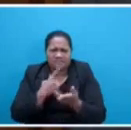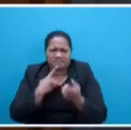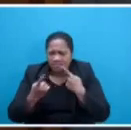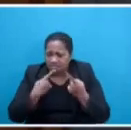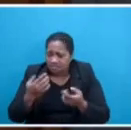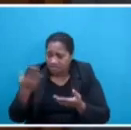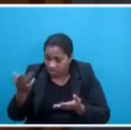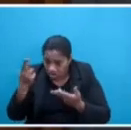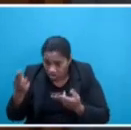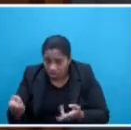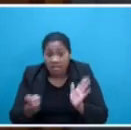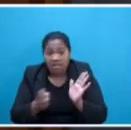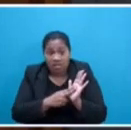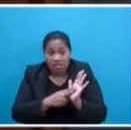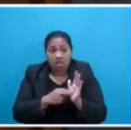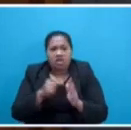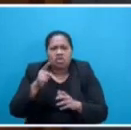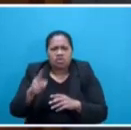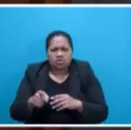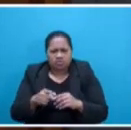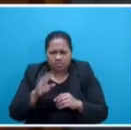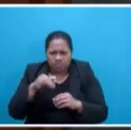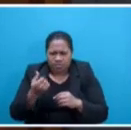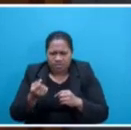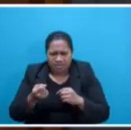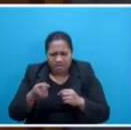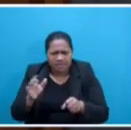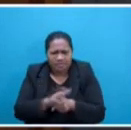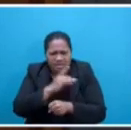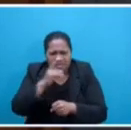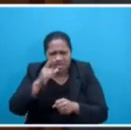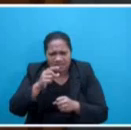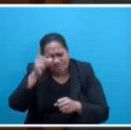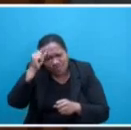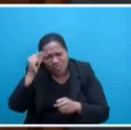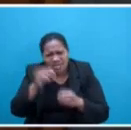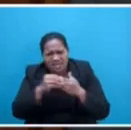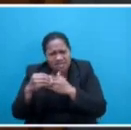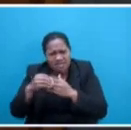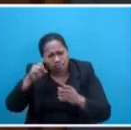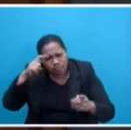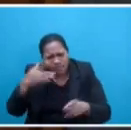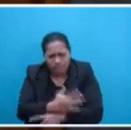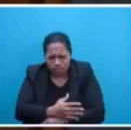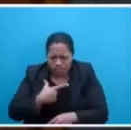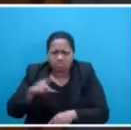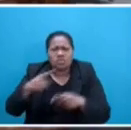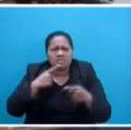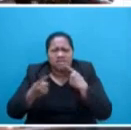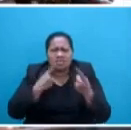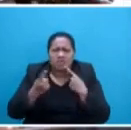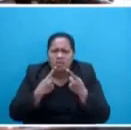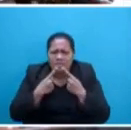Adimaitoga, that you are insulting every single intelligent Itoke leader that have ever existed by saying such comments. Comments